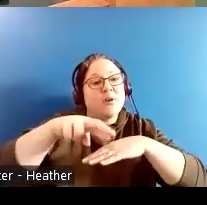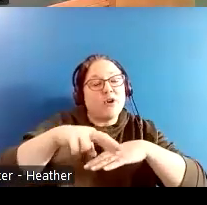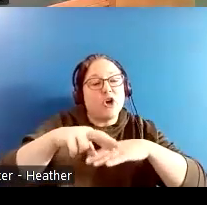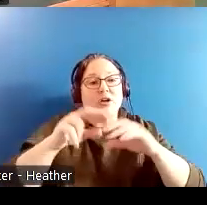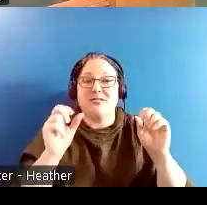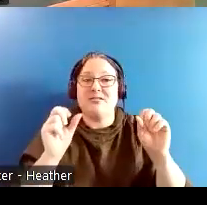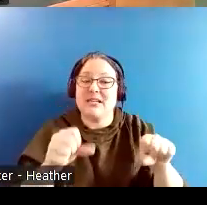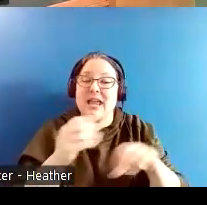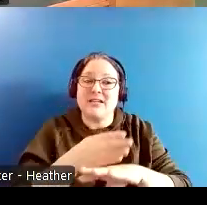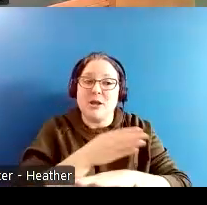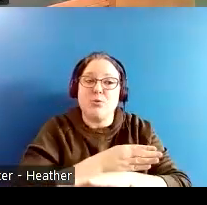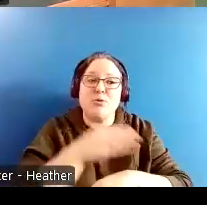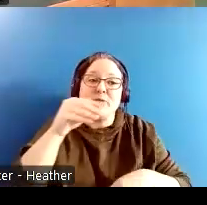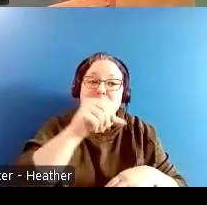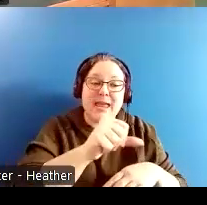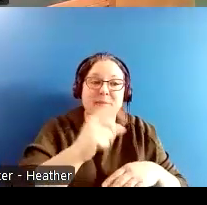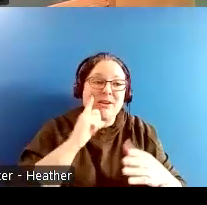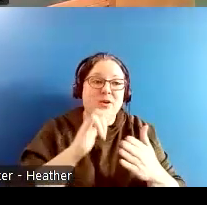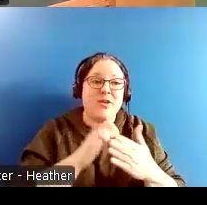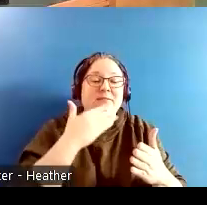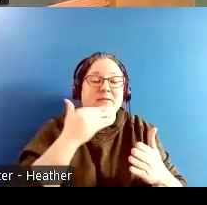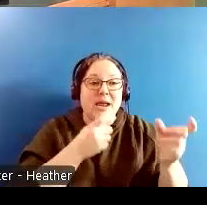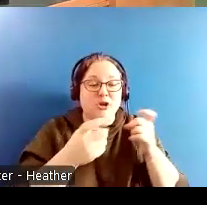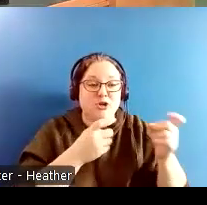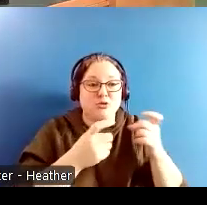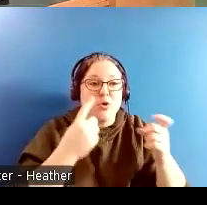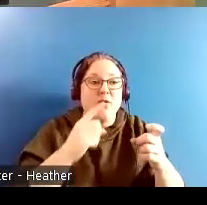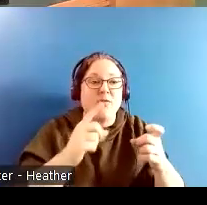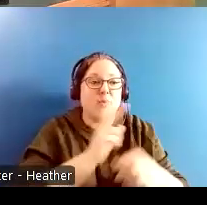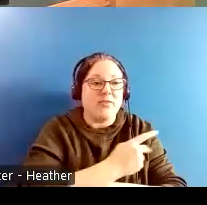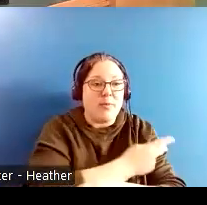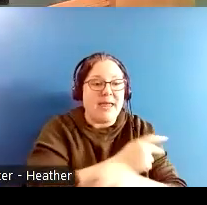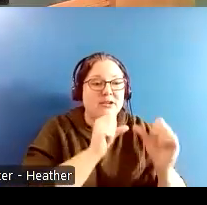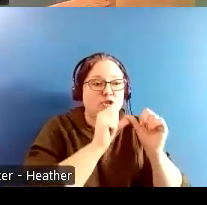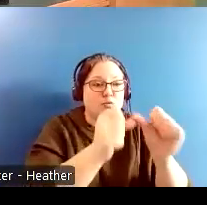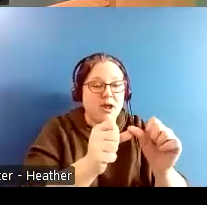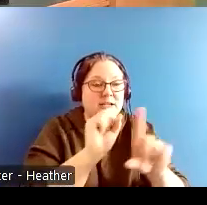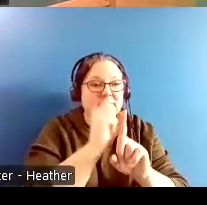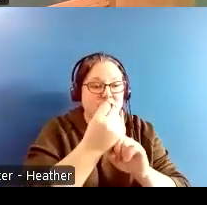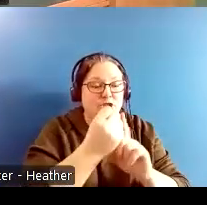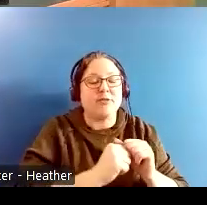improve payments to the practice through better control of our patients' chronic conditions.